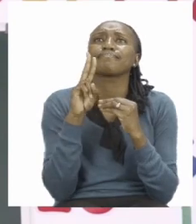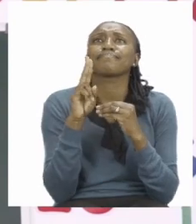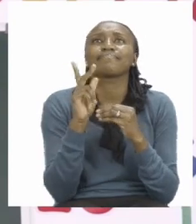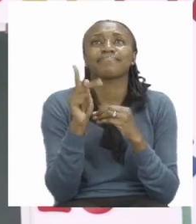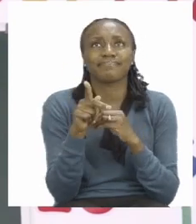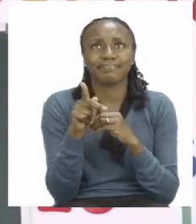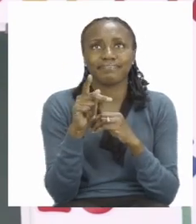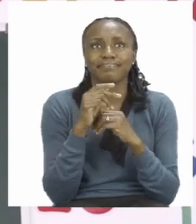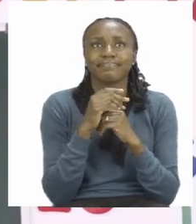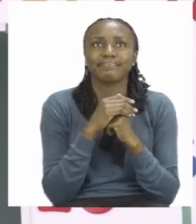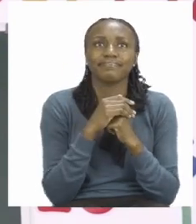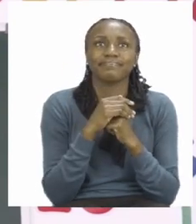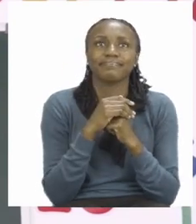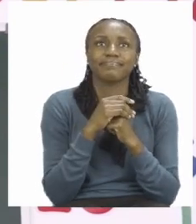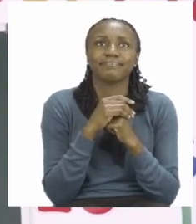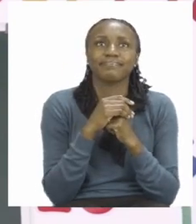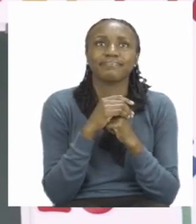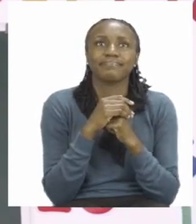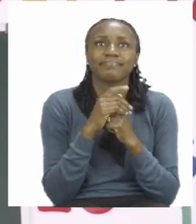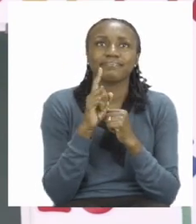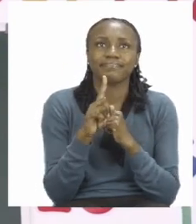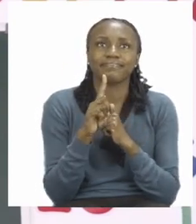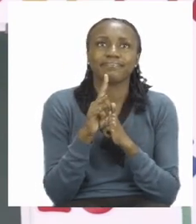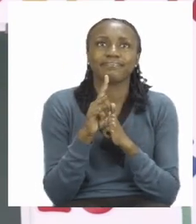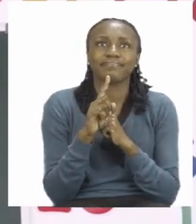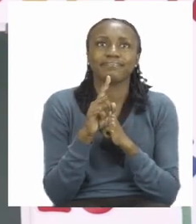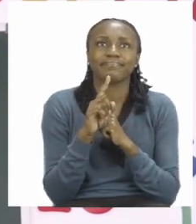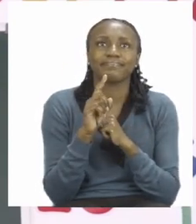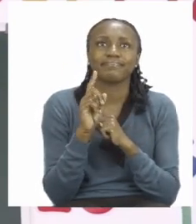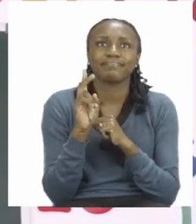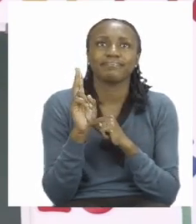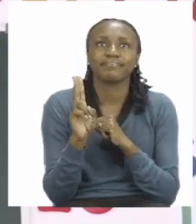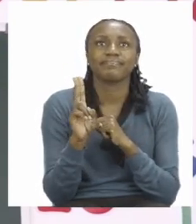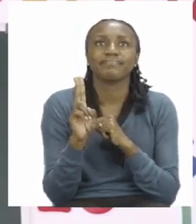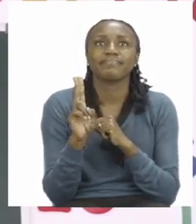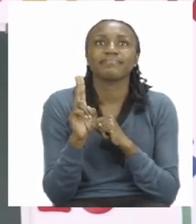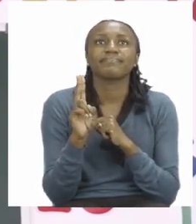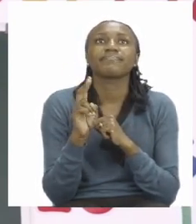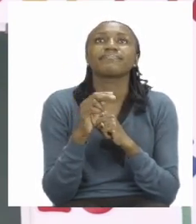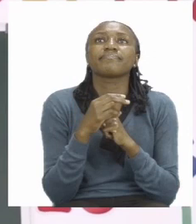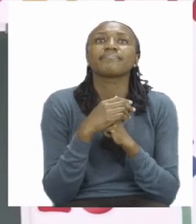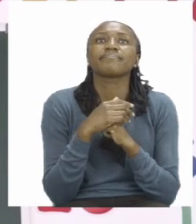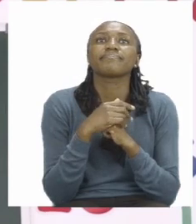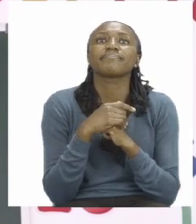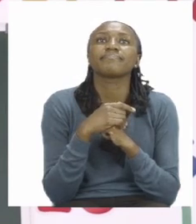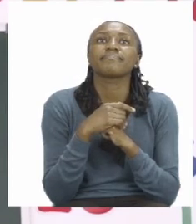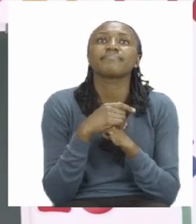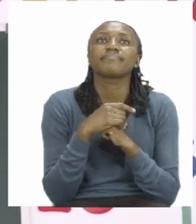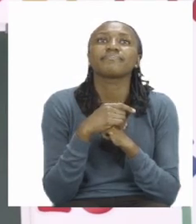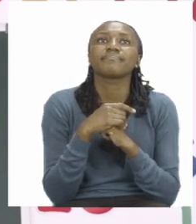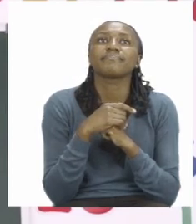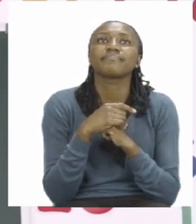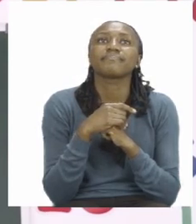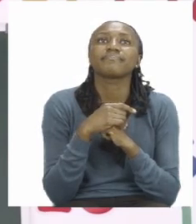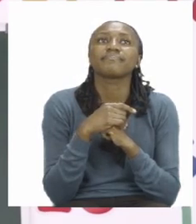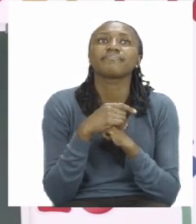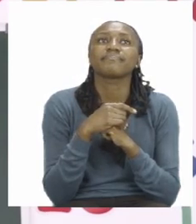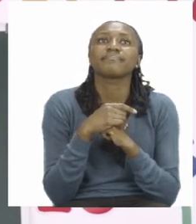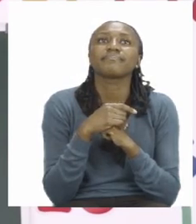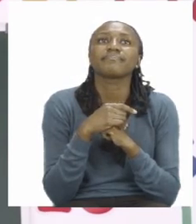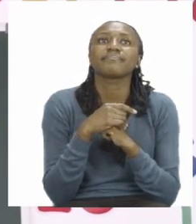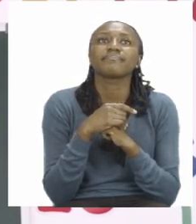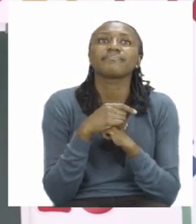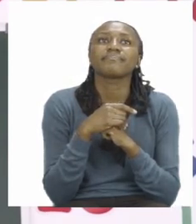drawing 2 more balls. 1, 2. Then after drawing 2